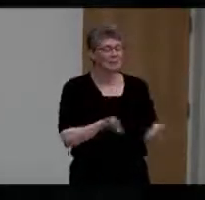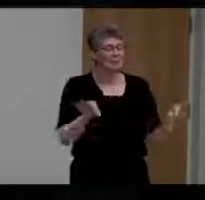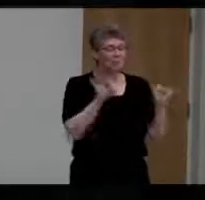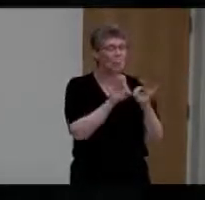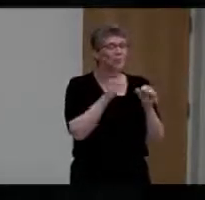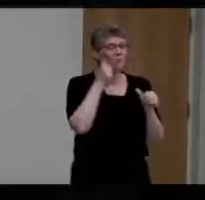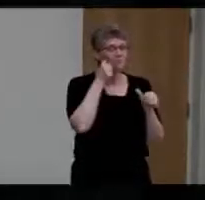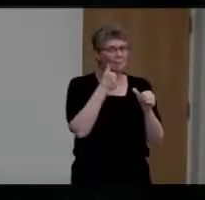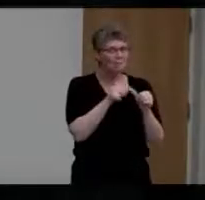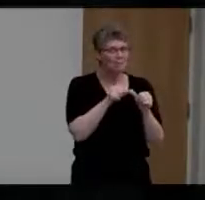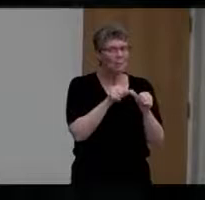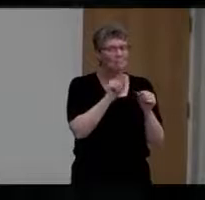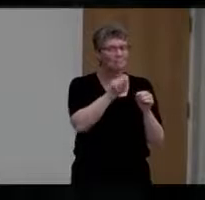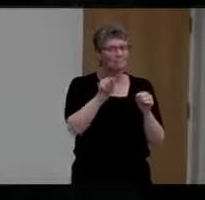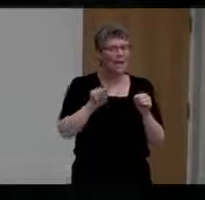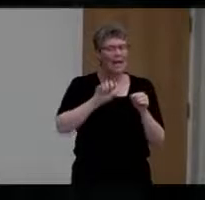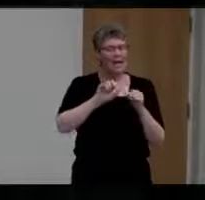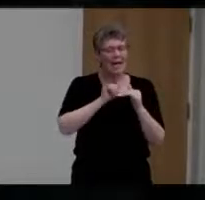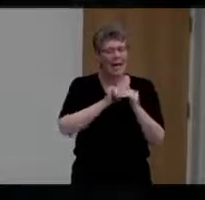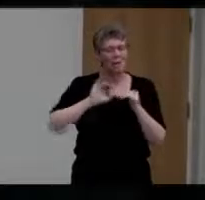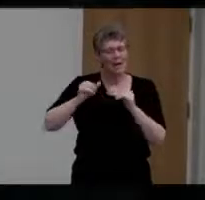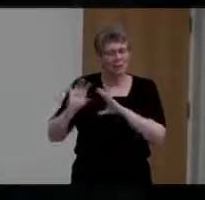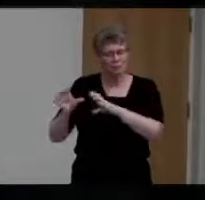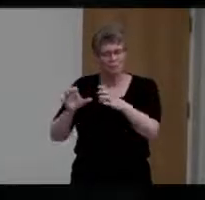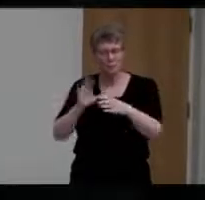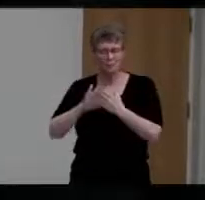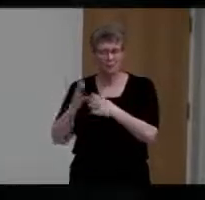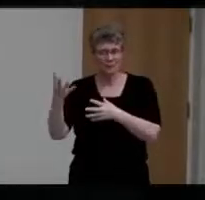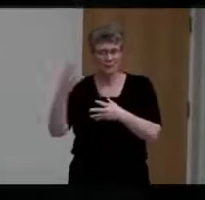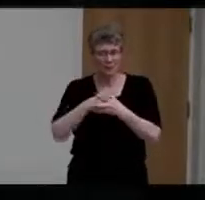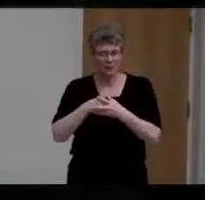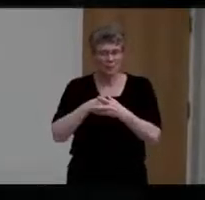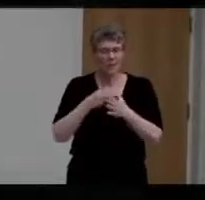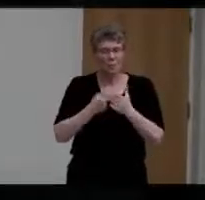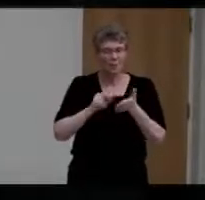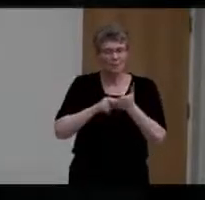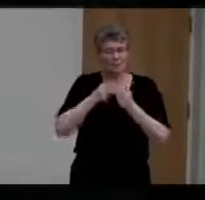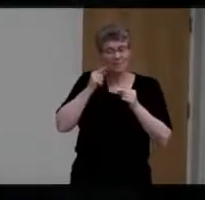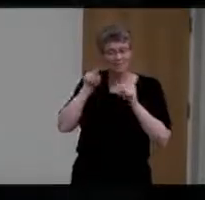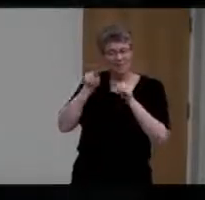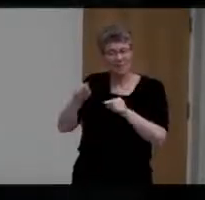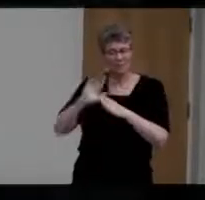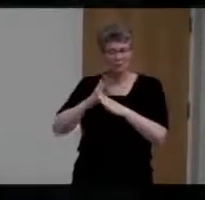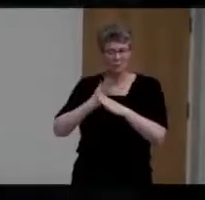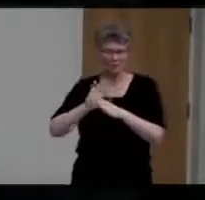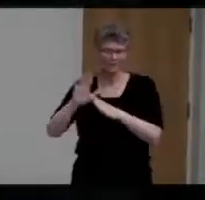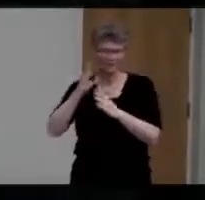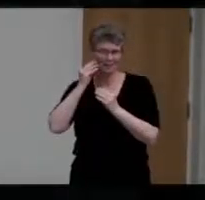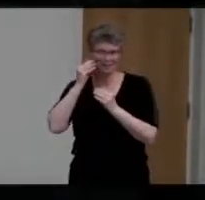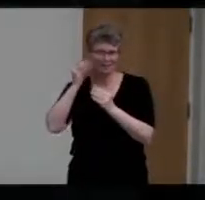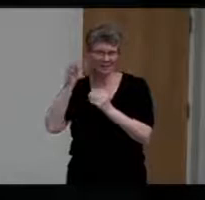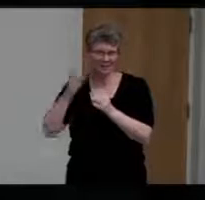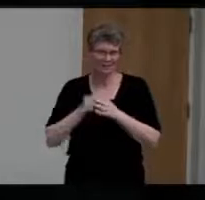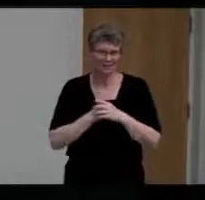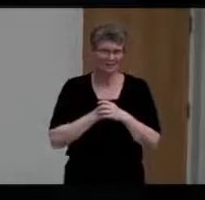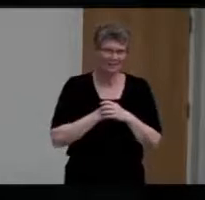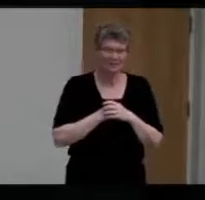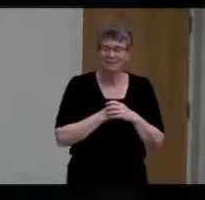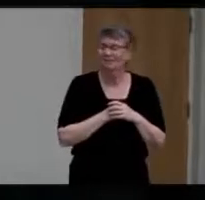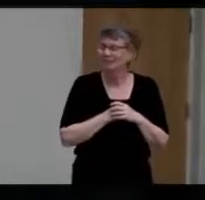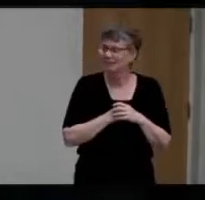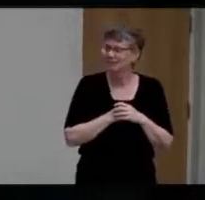at how different people are involved and what it means for them to share their data. And not everyone has, we're doing a very small project looking